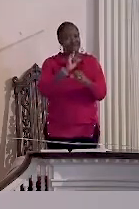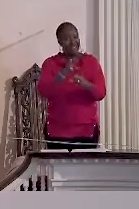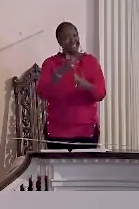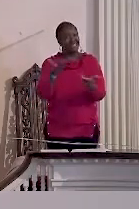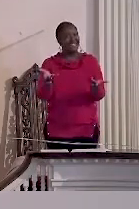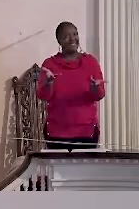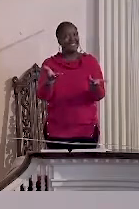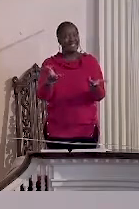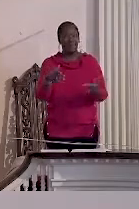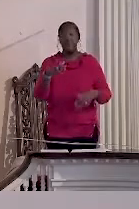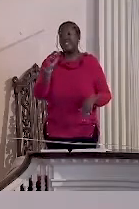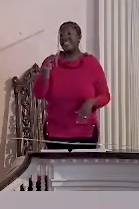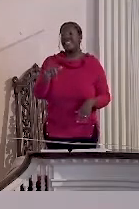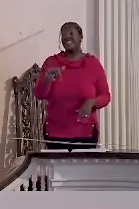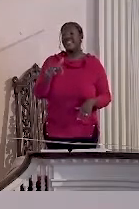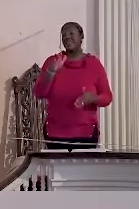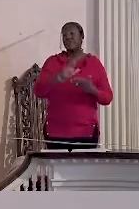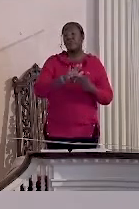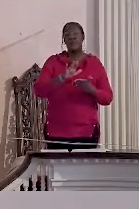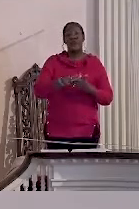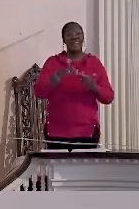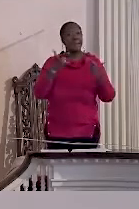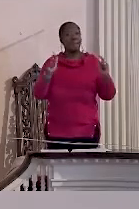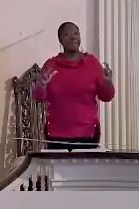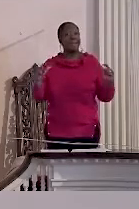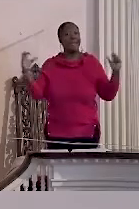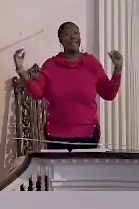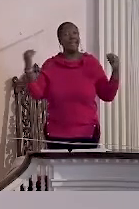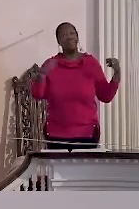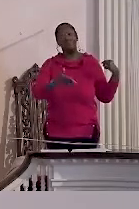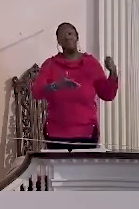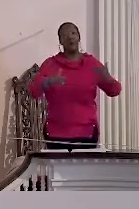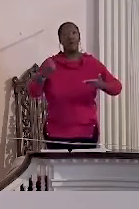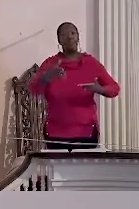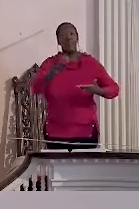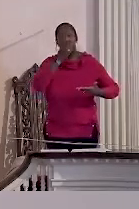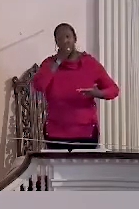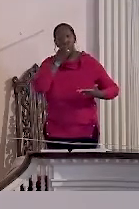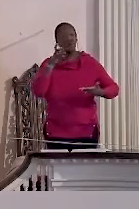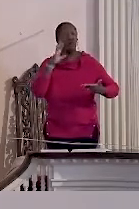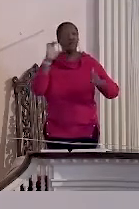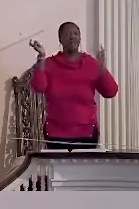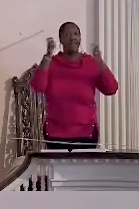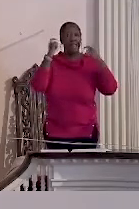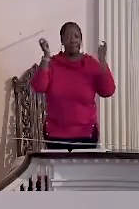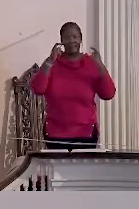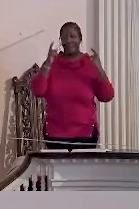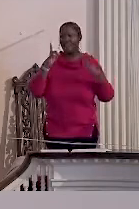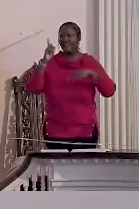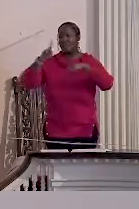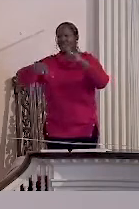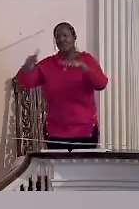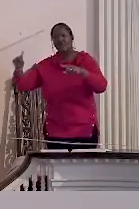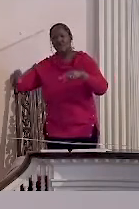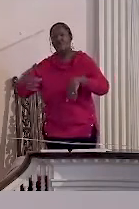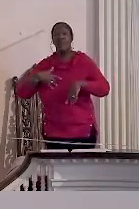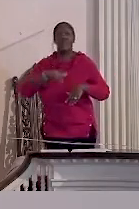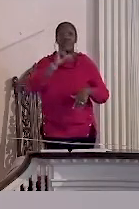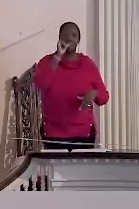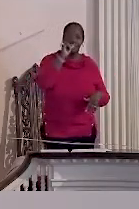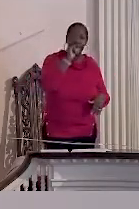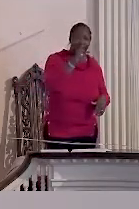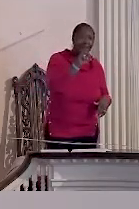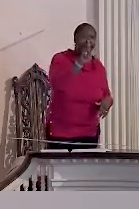big potluck dinner to celebrate. There was chana masala, basmati rice. There was peanut and